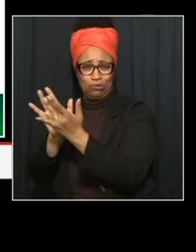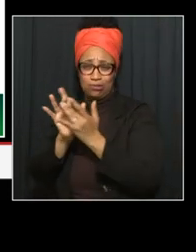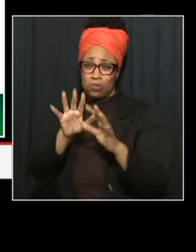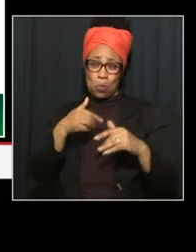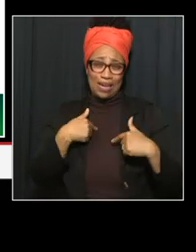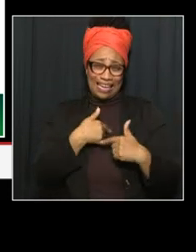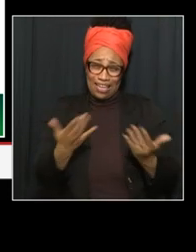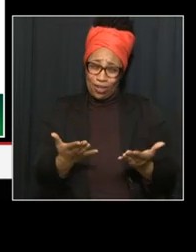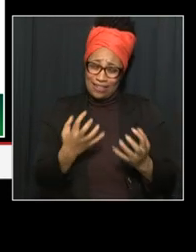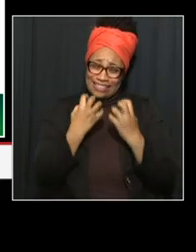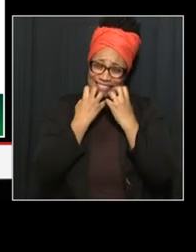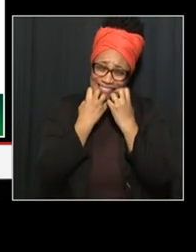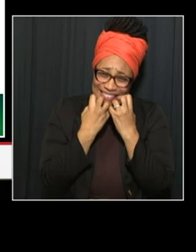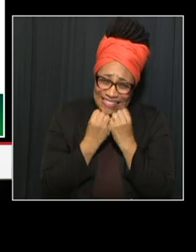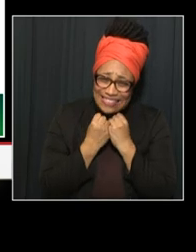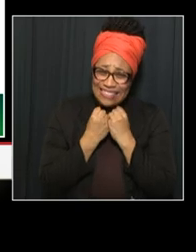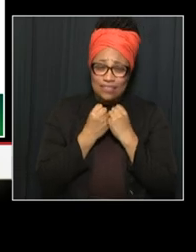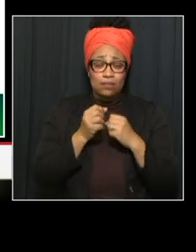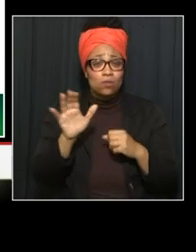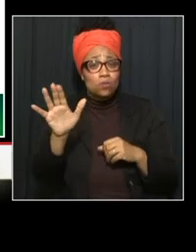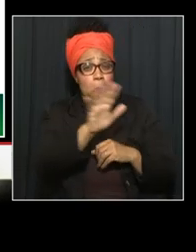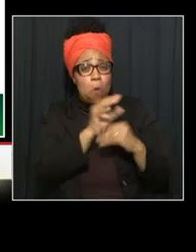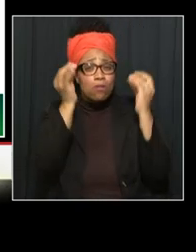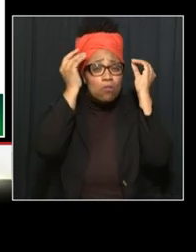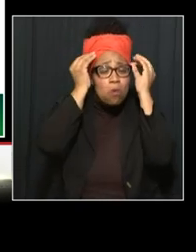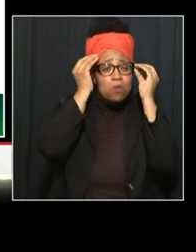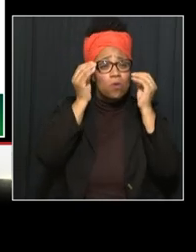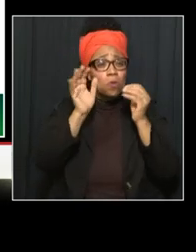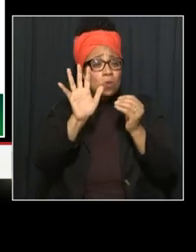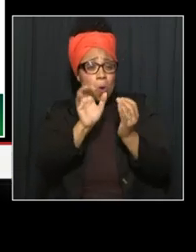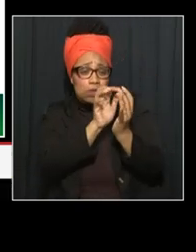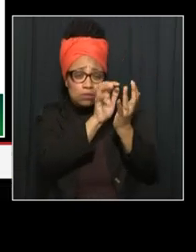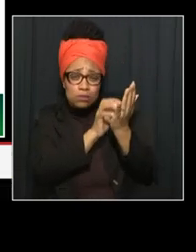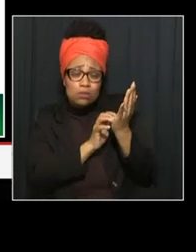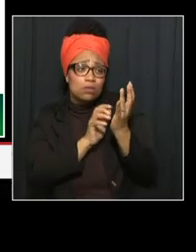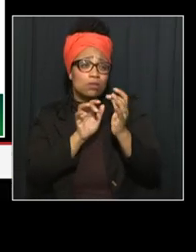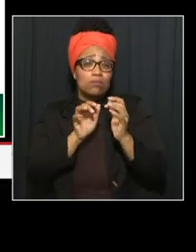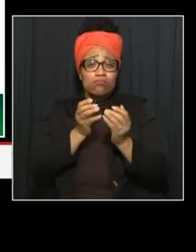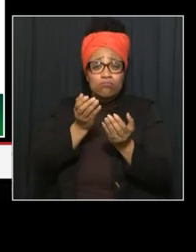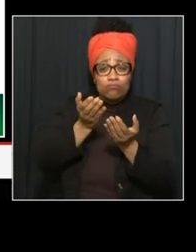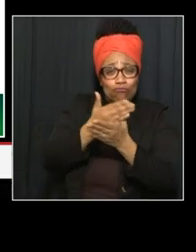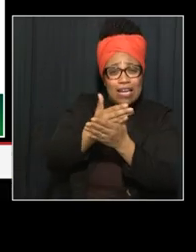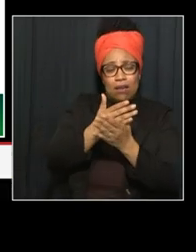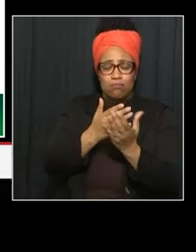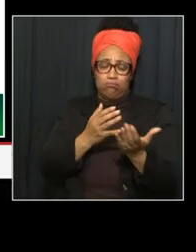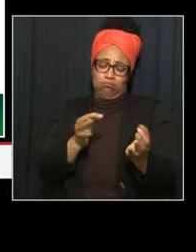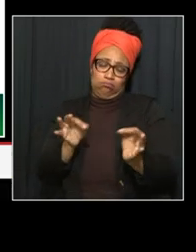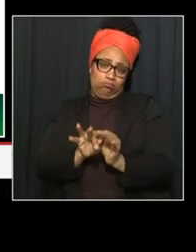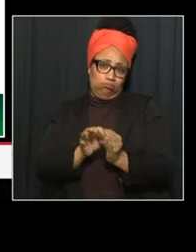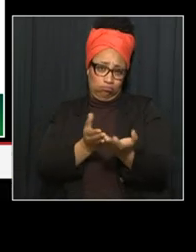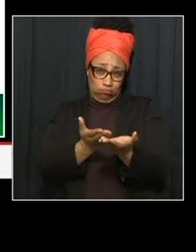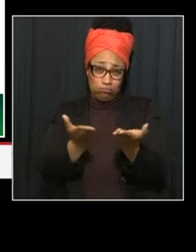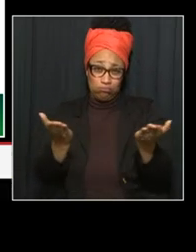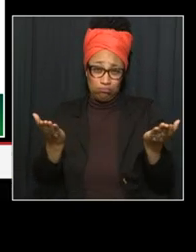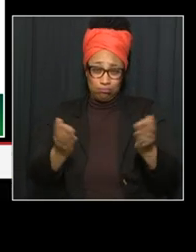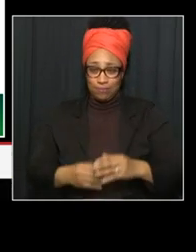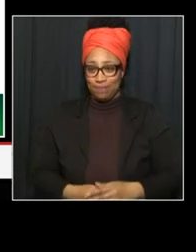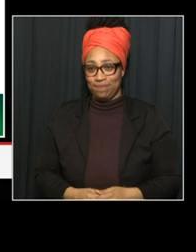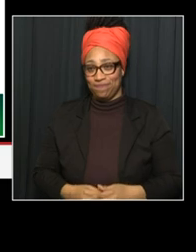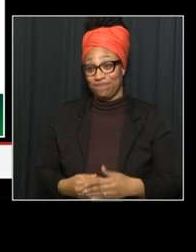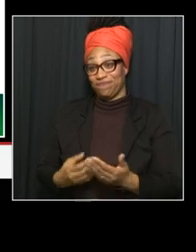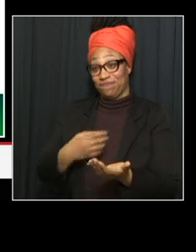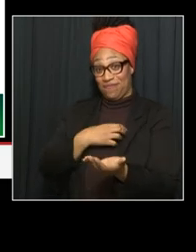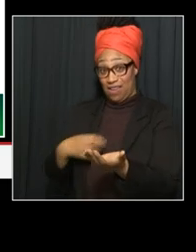you taking this time to engage with us. I also want to thank our mayor, Muriel Bowser, for her